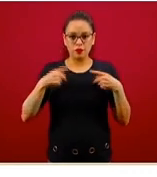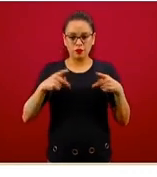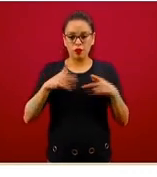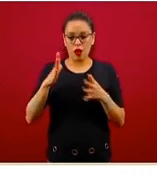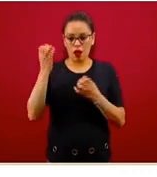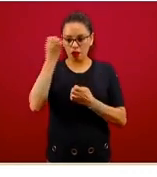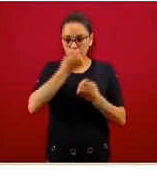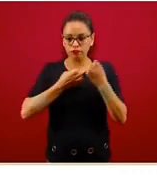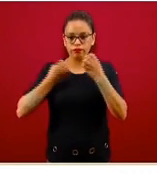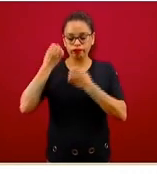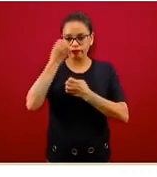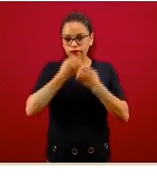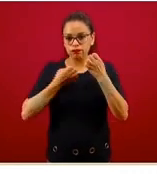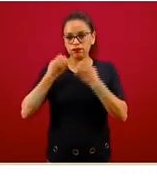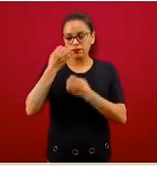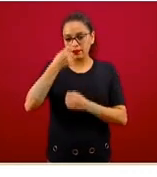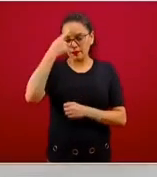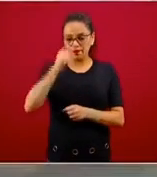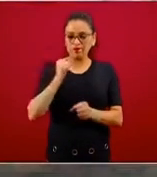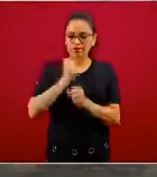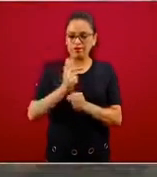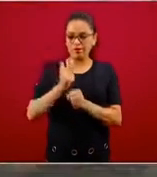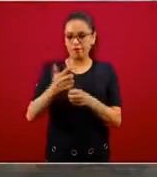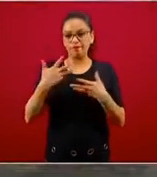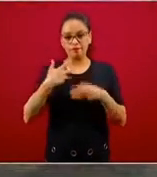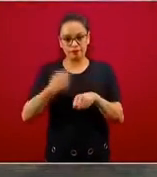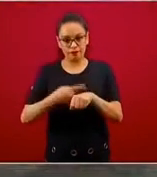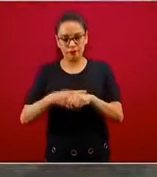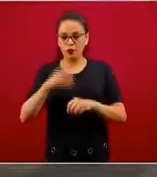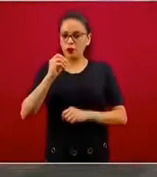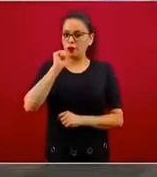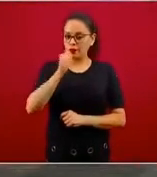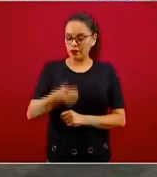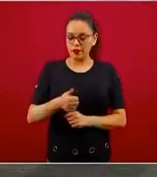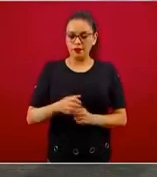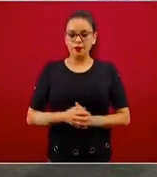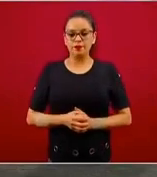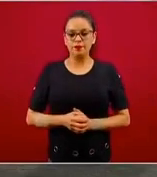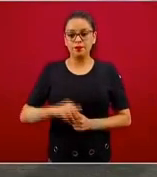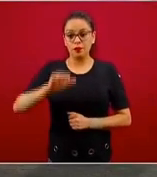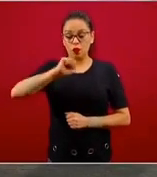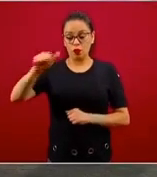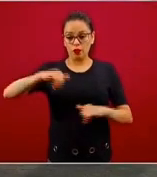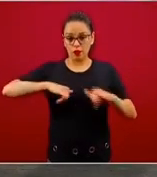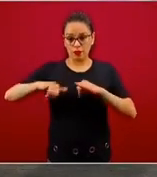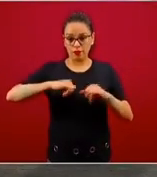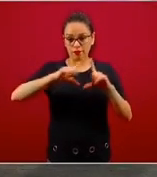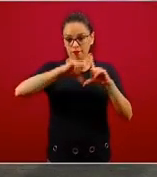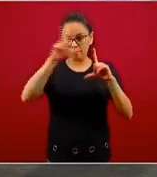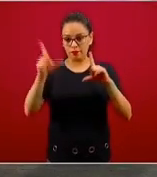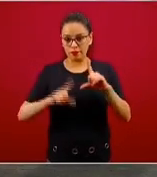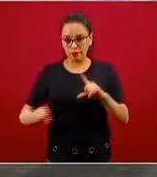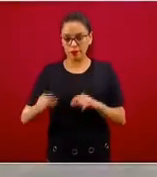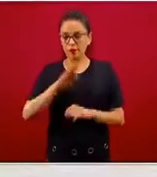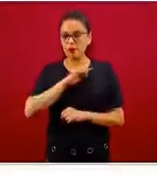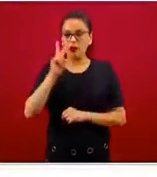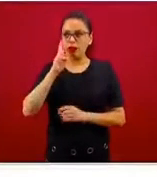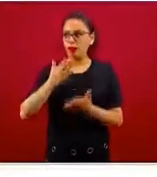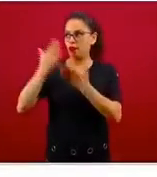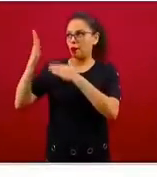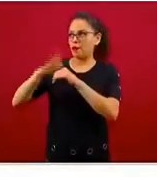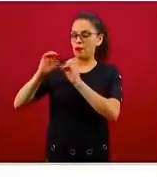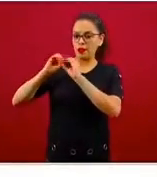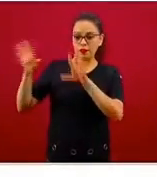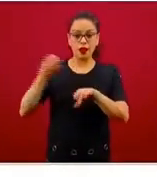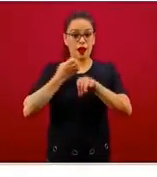and in total we have studied almost 82,000 patients since the pandemic started. Here we have the burden